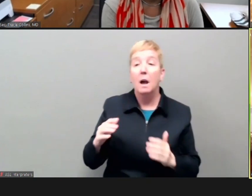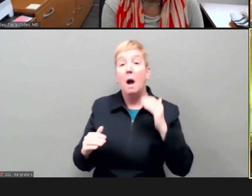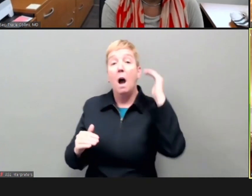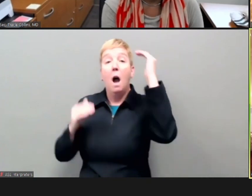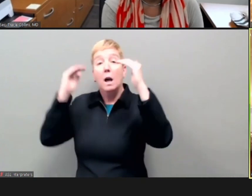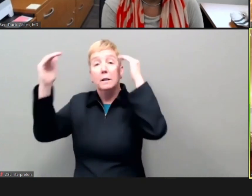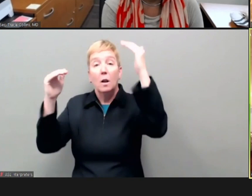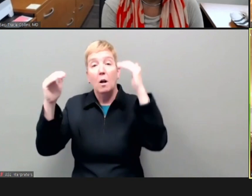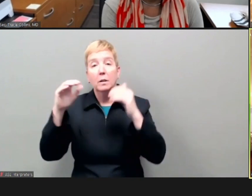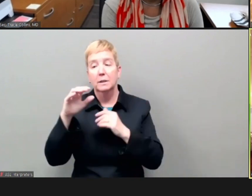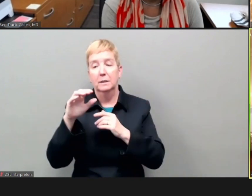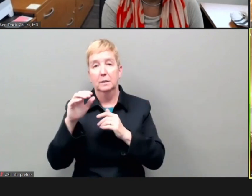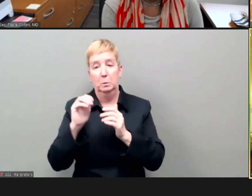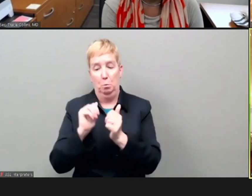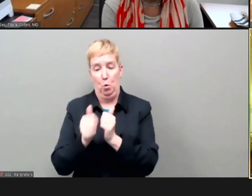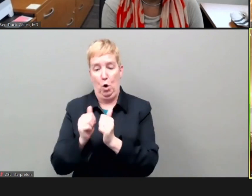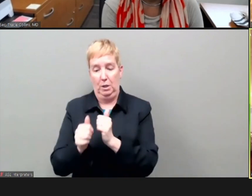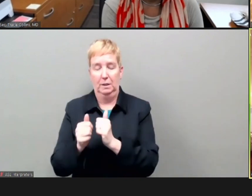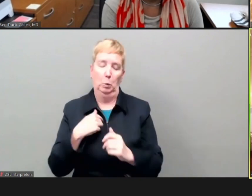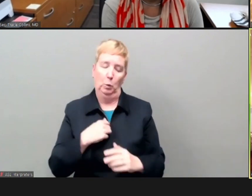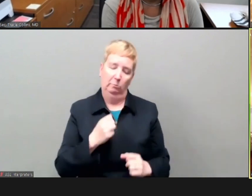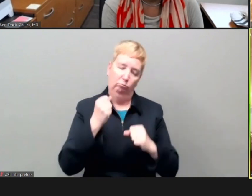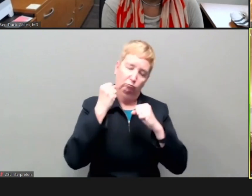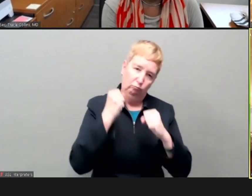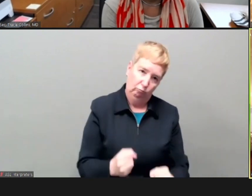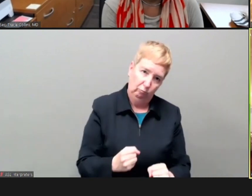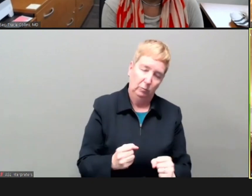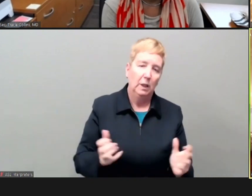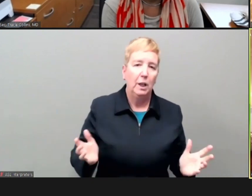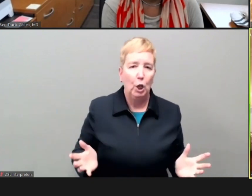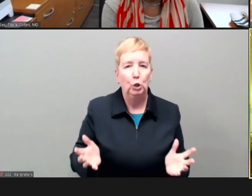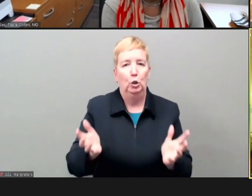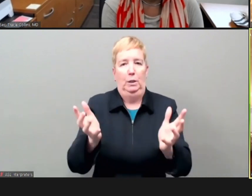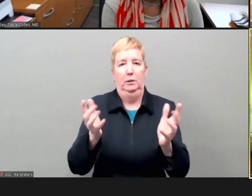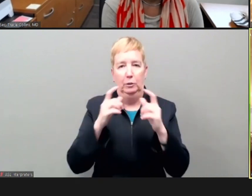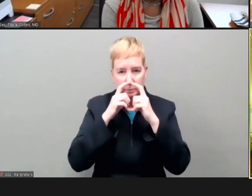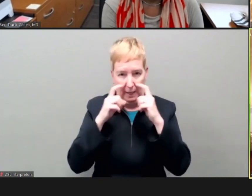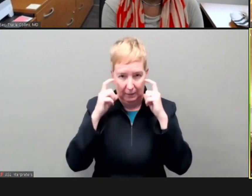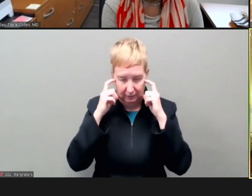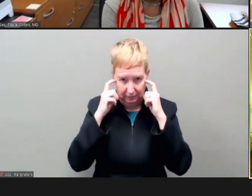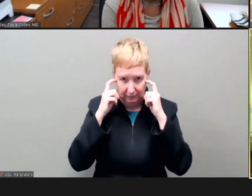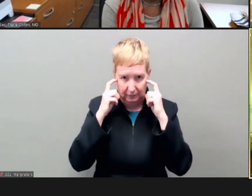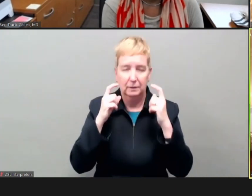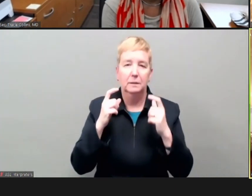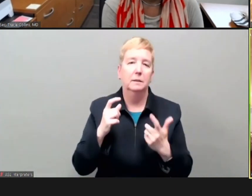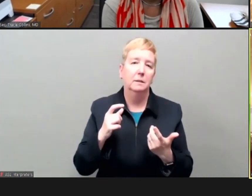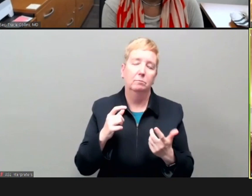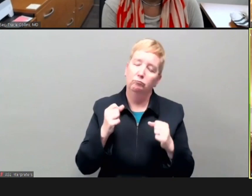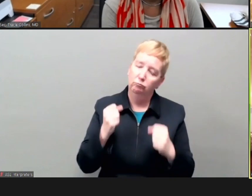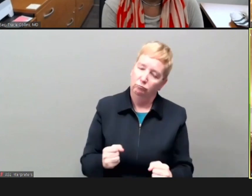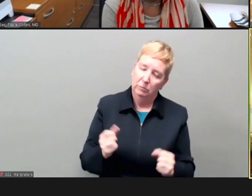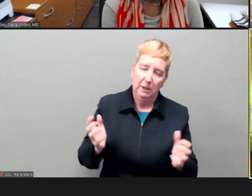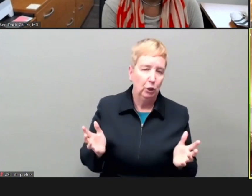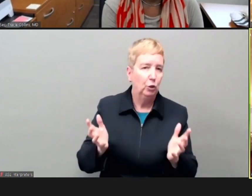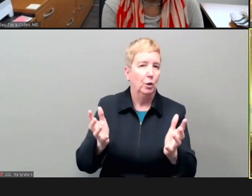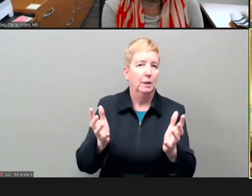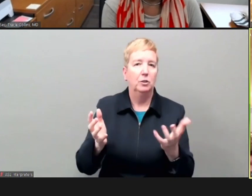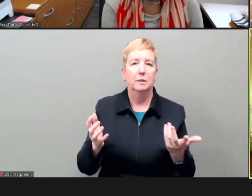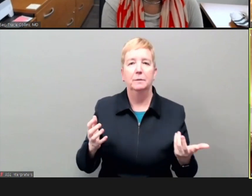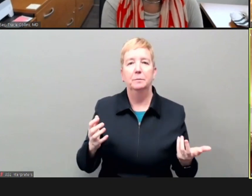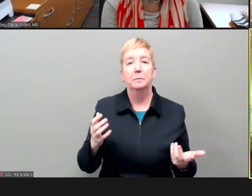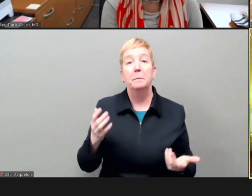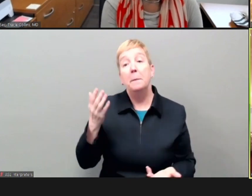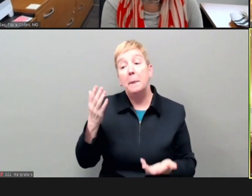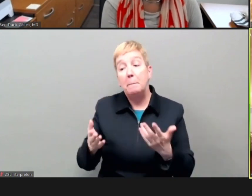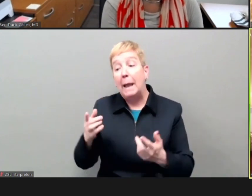Dr. Grace and we want to strongly encourage them, right, to continue using masks because they may have kids